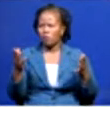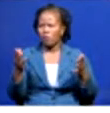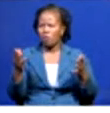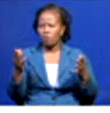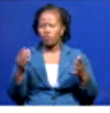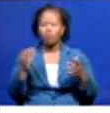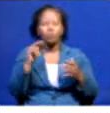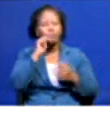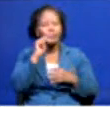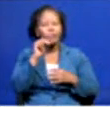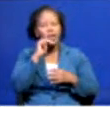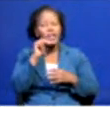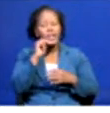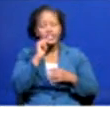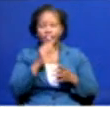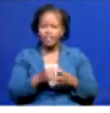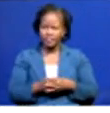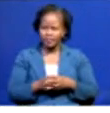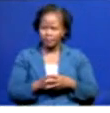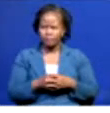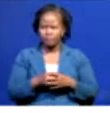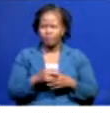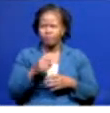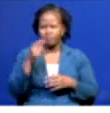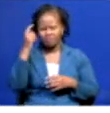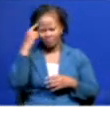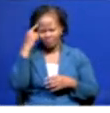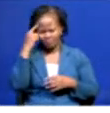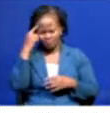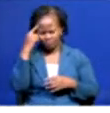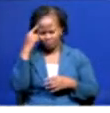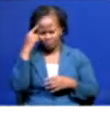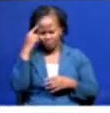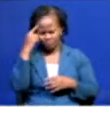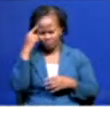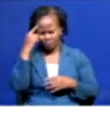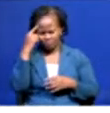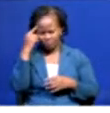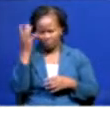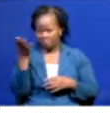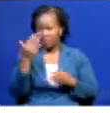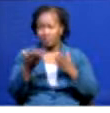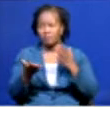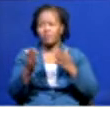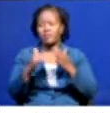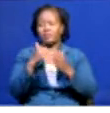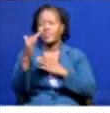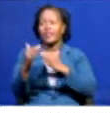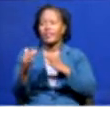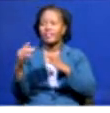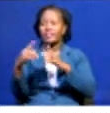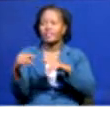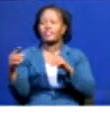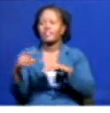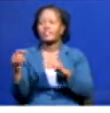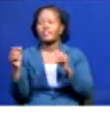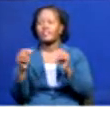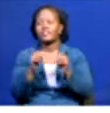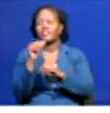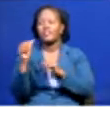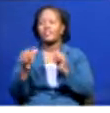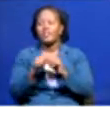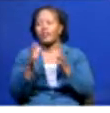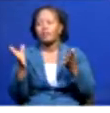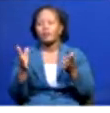from Nigeria, for a moment, I thought the next sentence was going to be